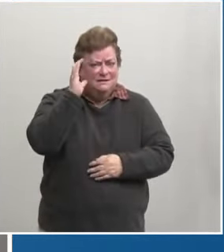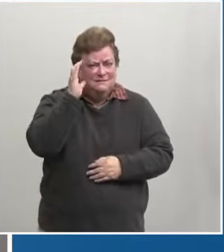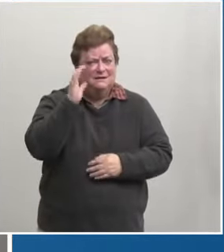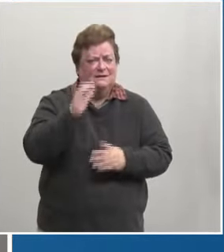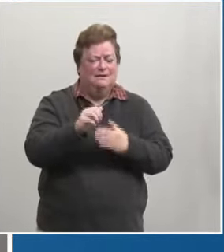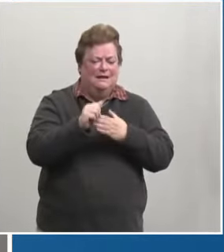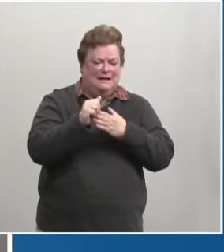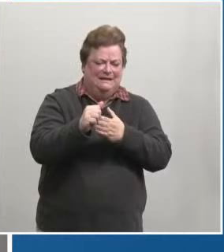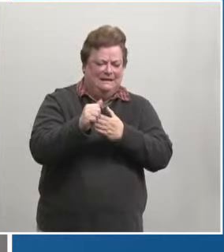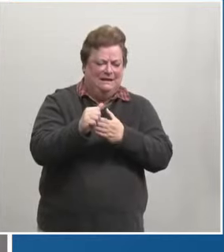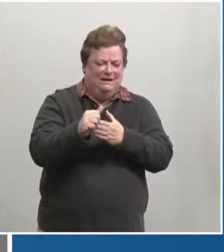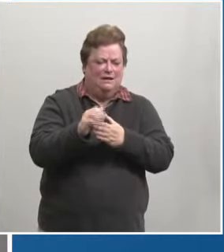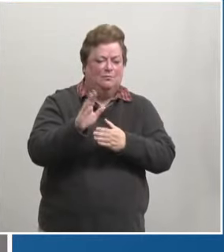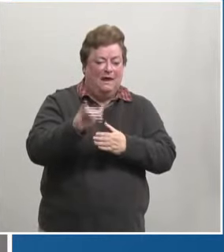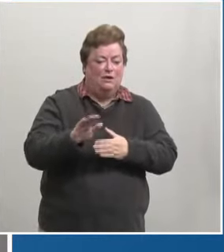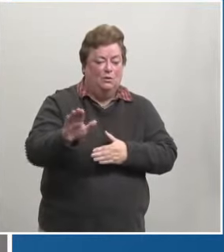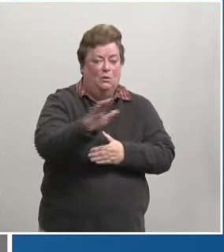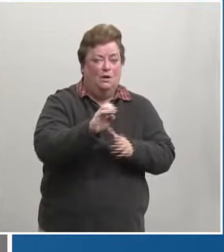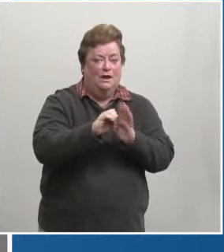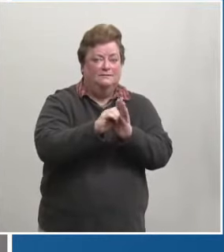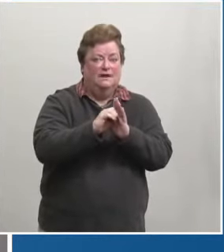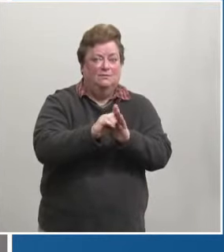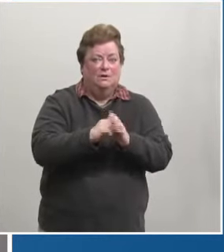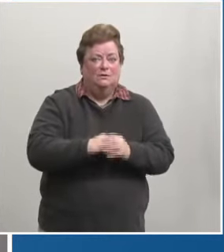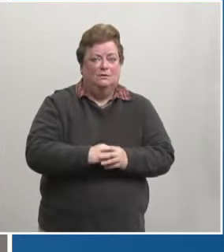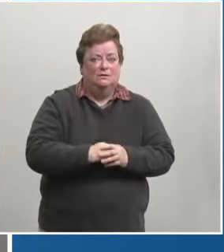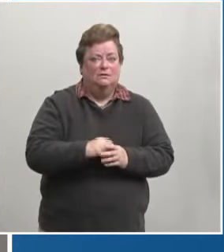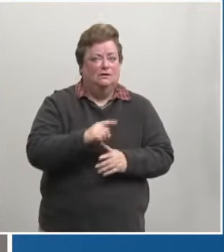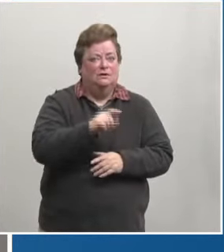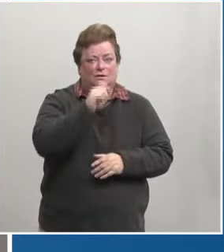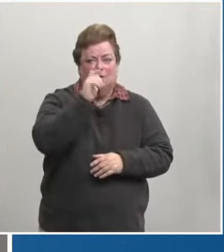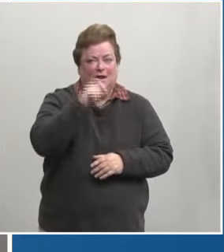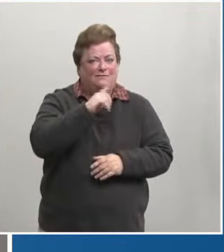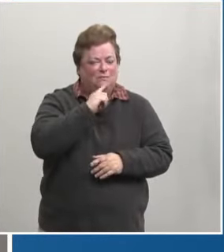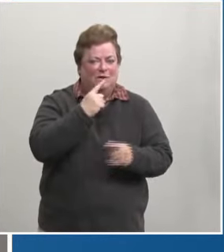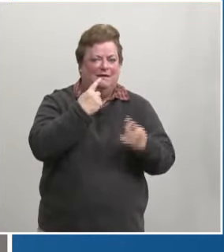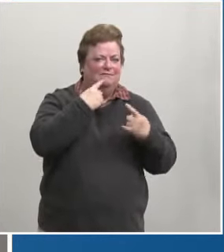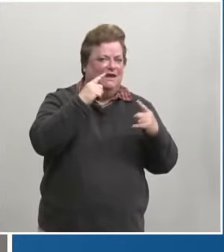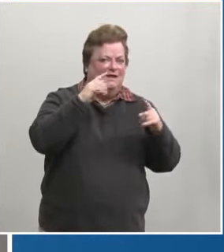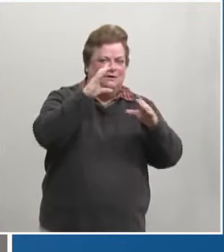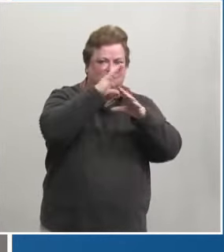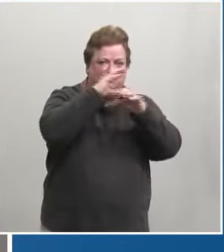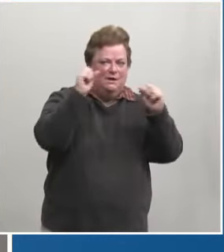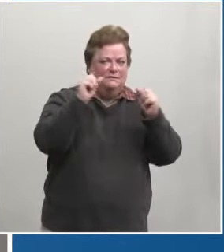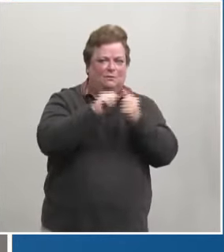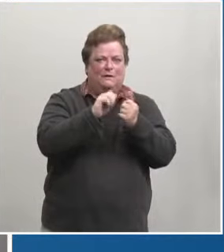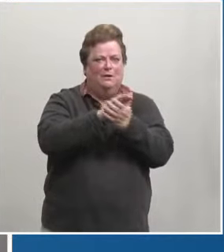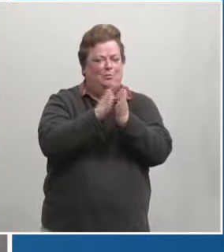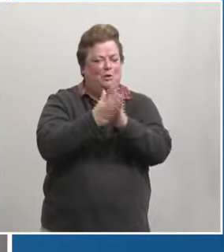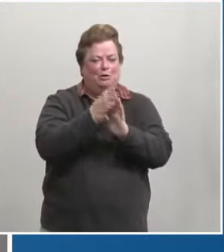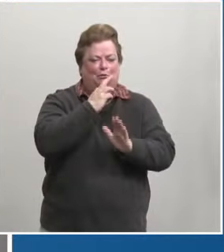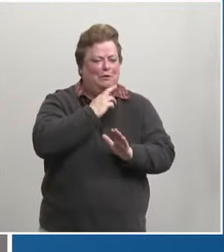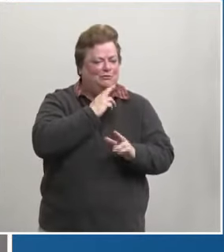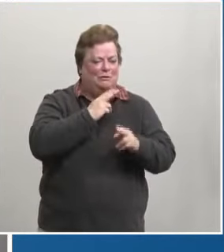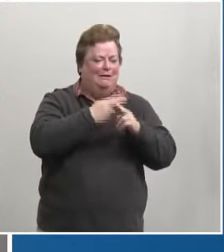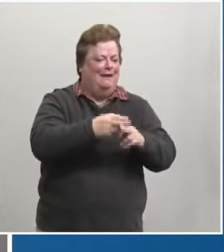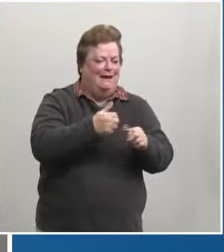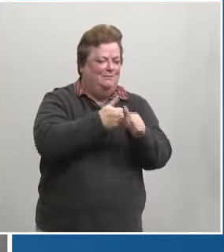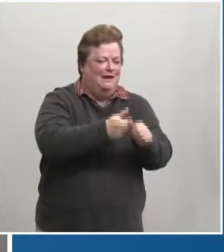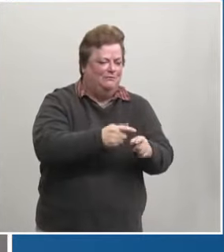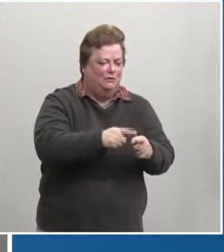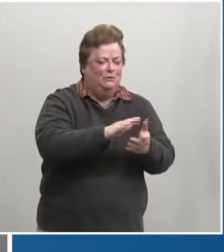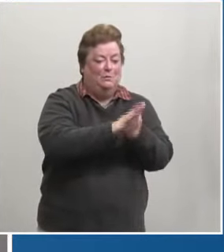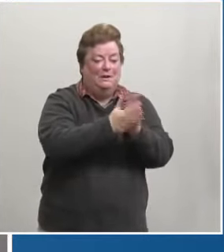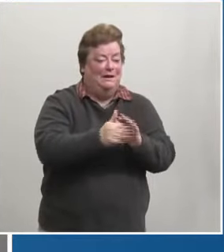listening, and leading by example. You don't have to be a famous president with burger restaurants named after you to be a leader in